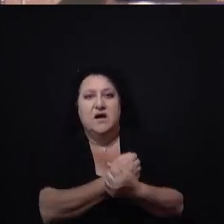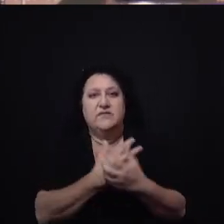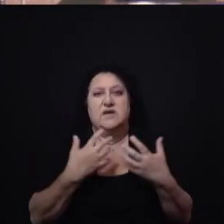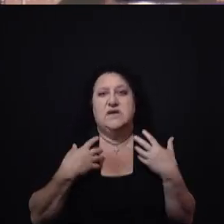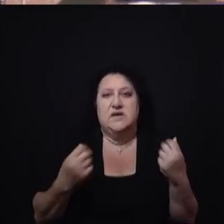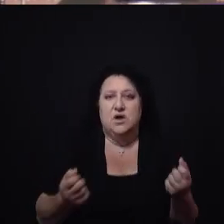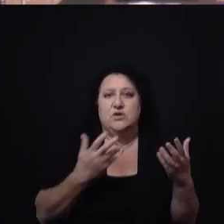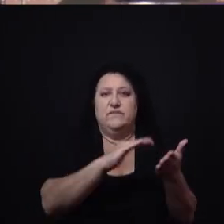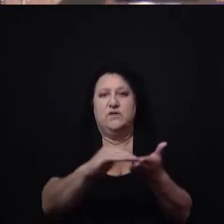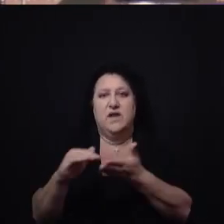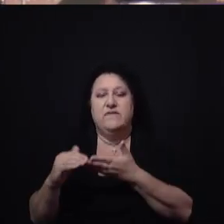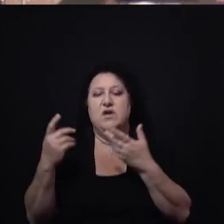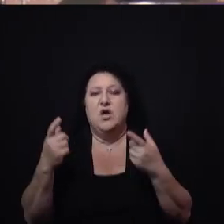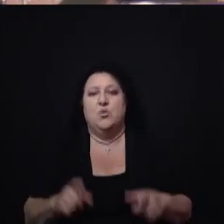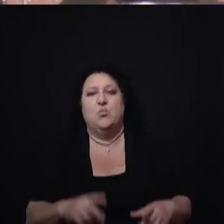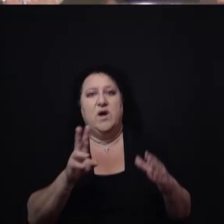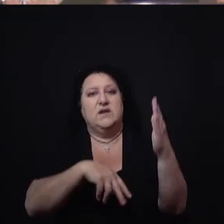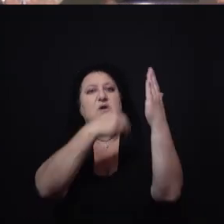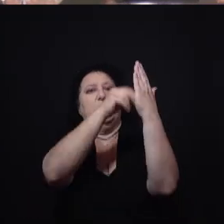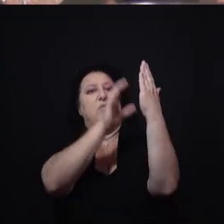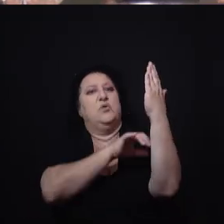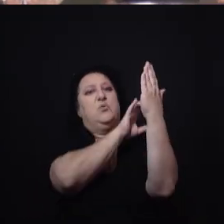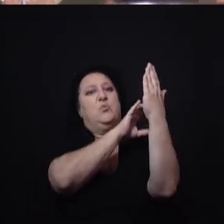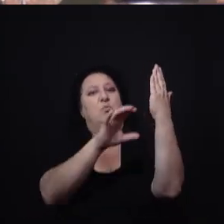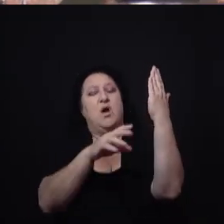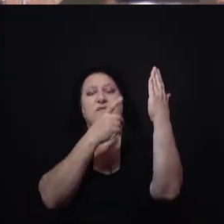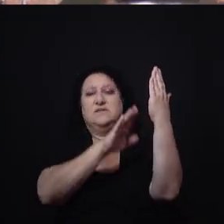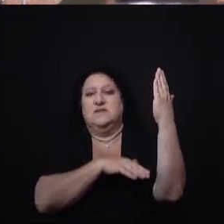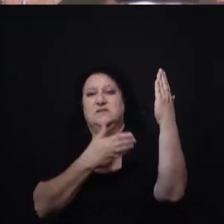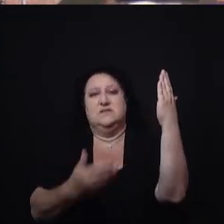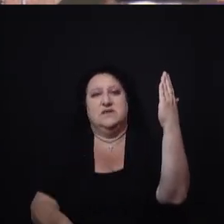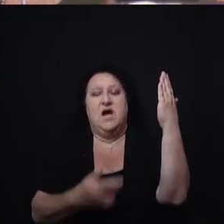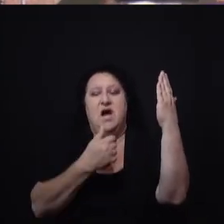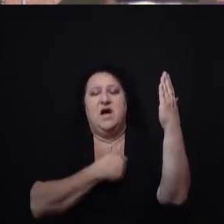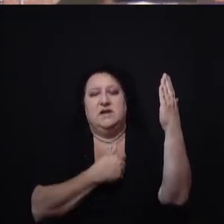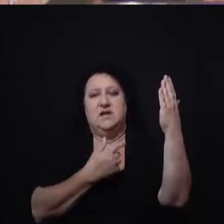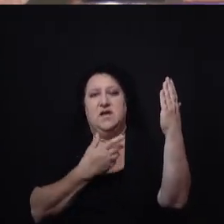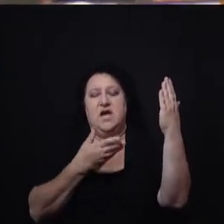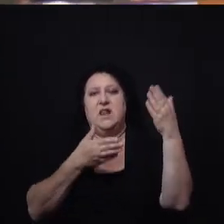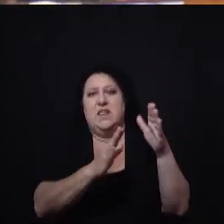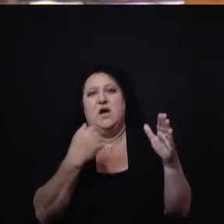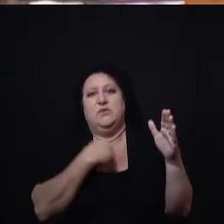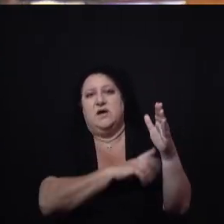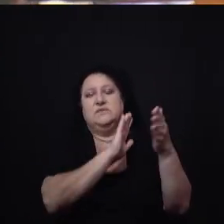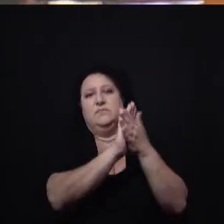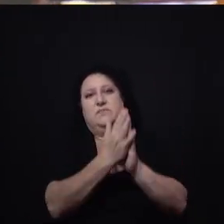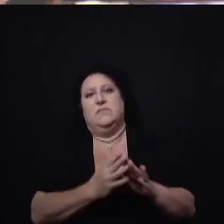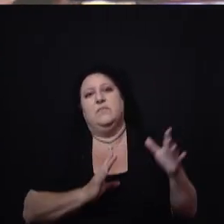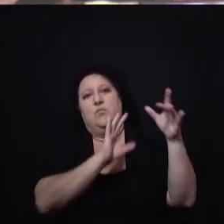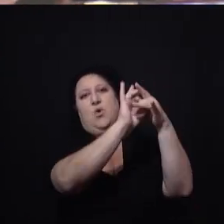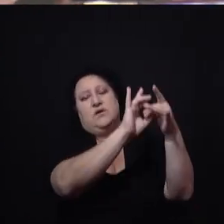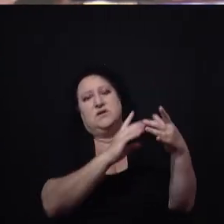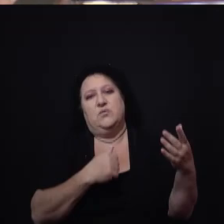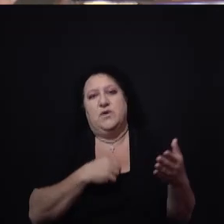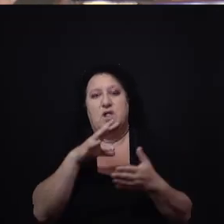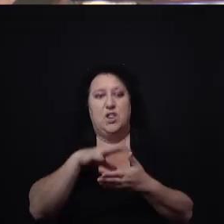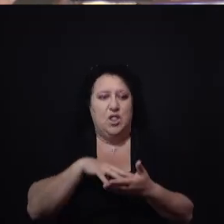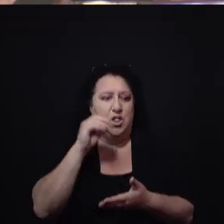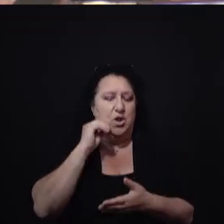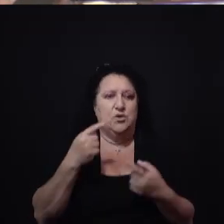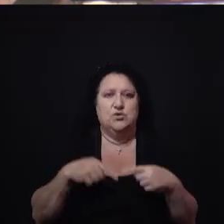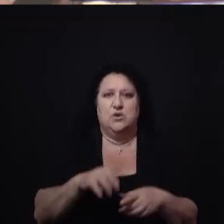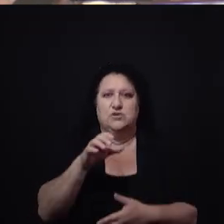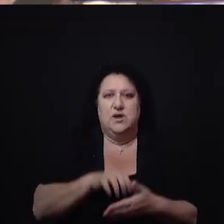And then when he died upon the cross, that you and I might be reconciled to God. And as we learned in chapter 2 a couple weeks ago, that we might